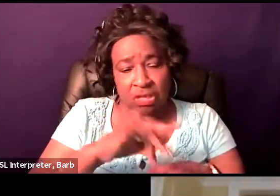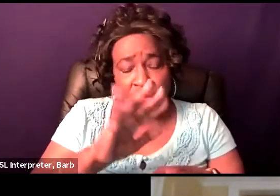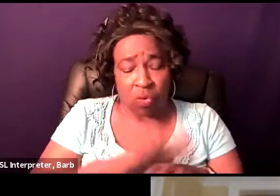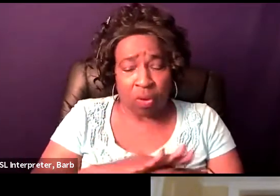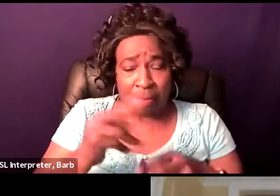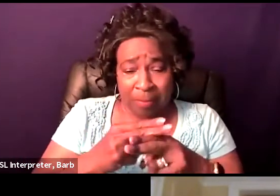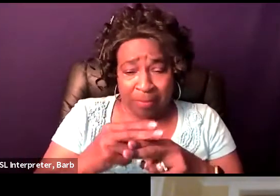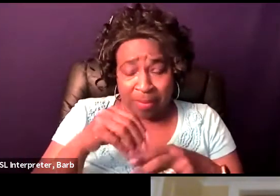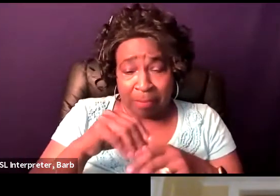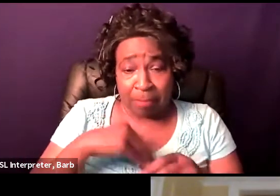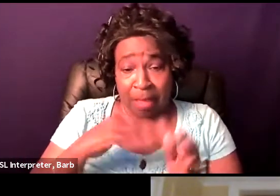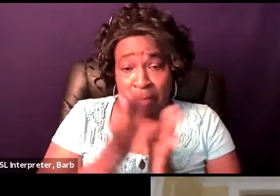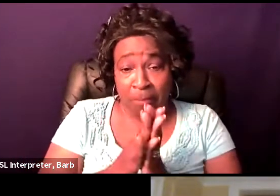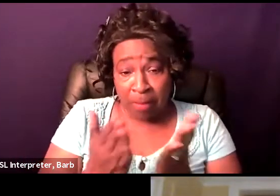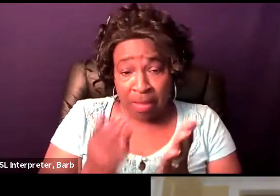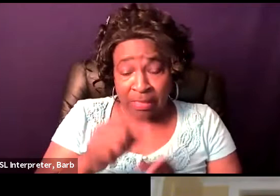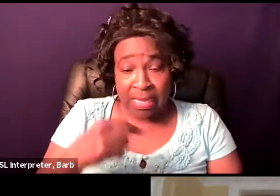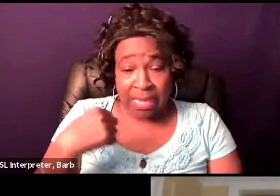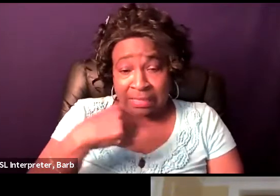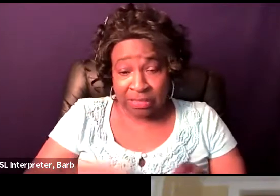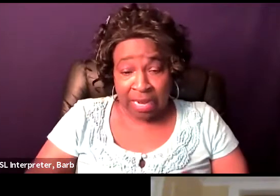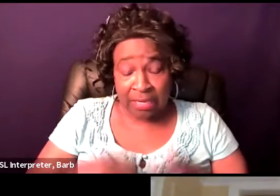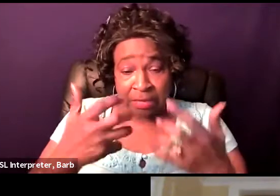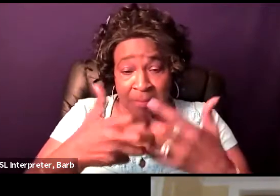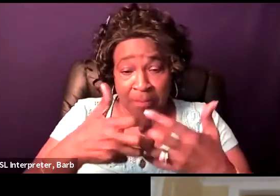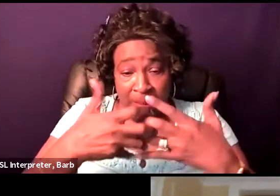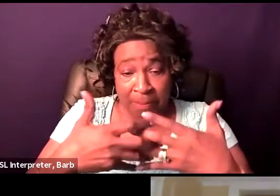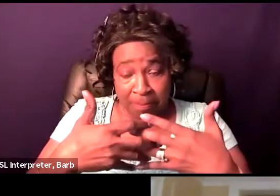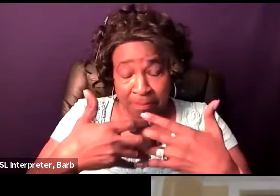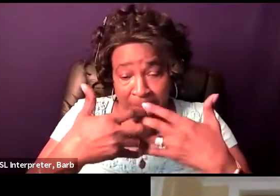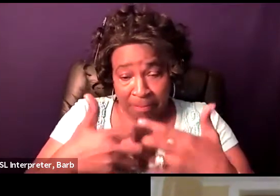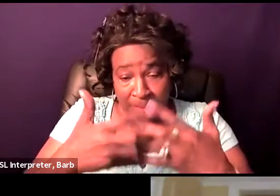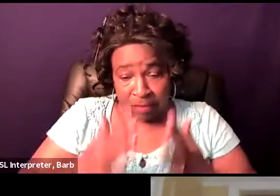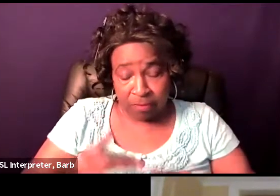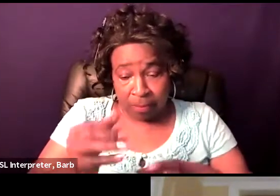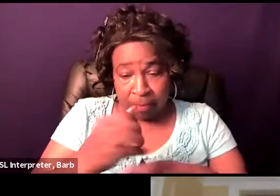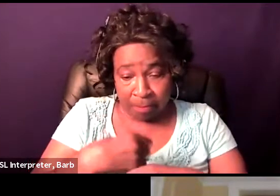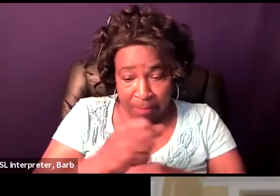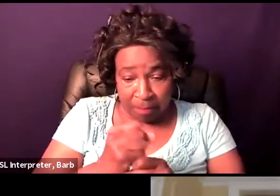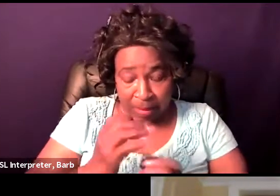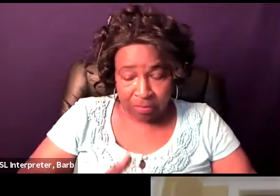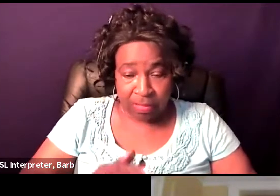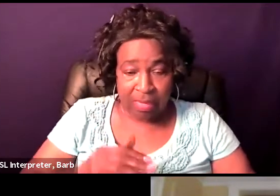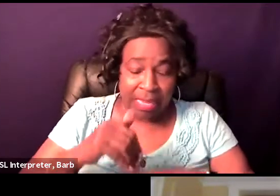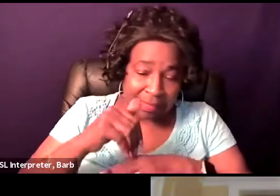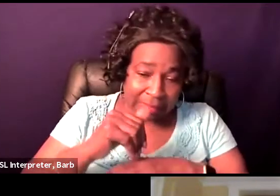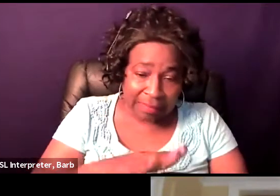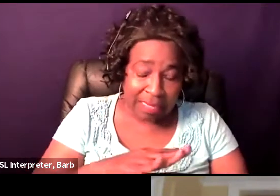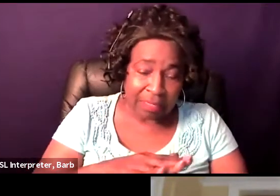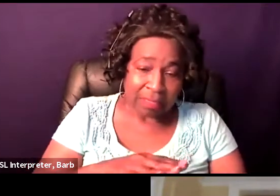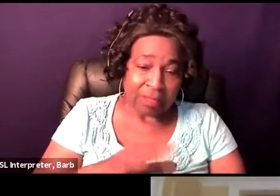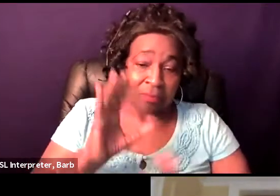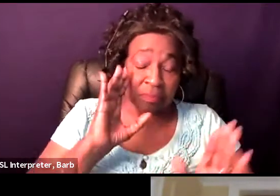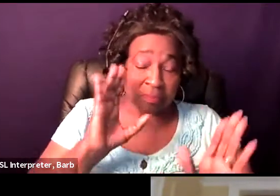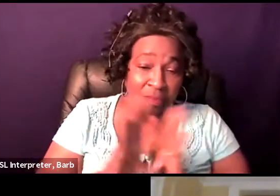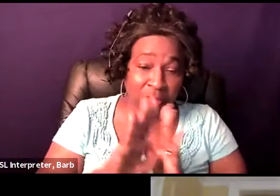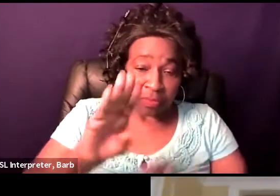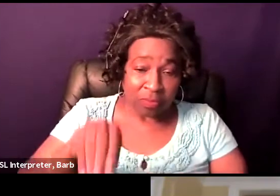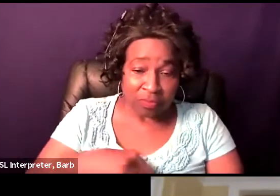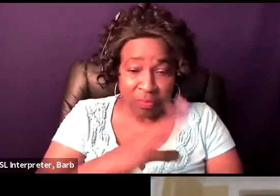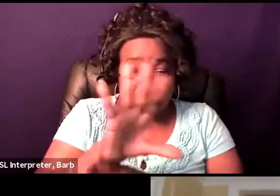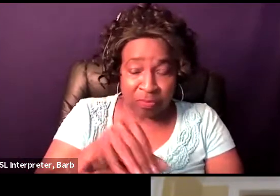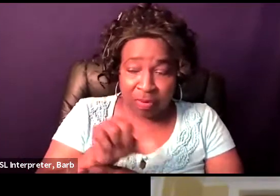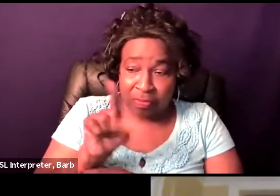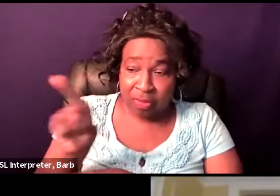of a Chinese manufacturer that is selling photographic digital technologies in West Africa. And it